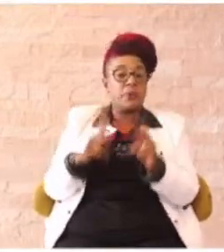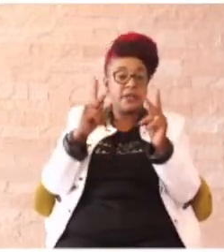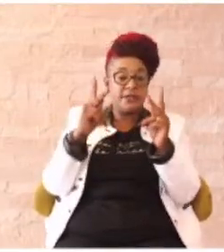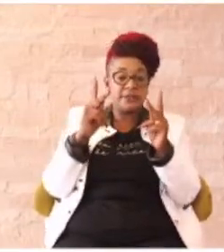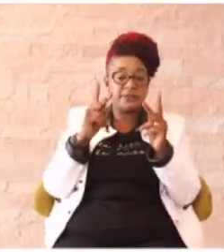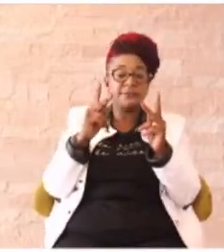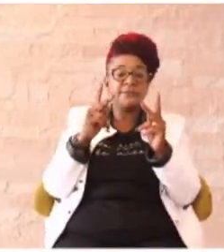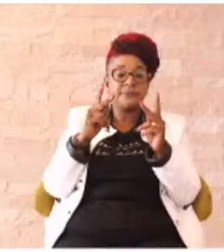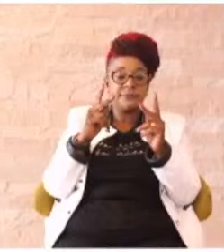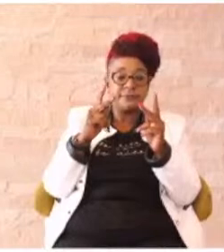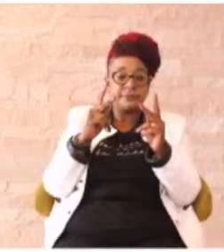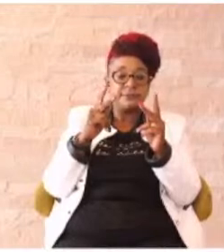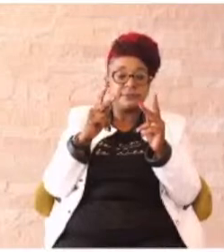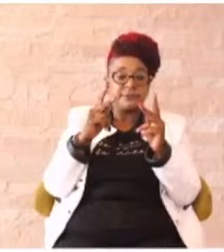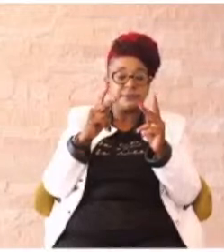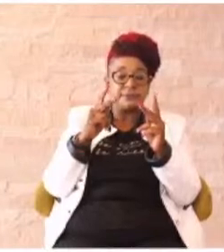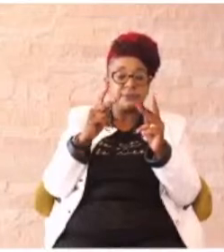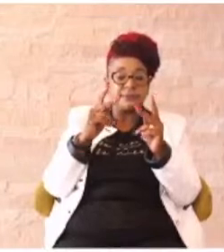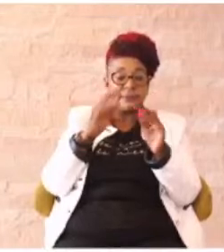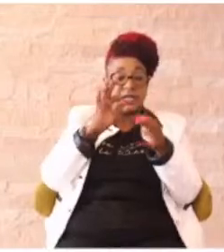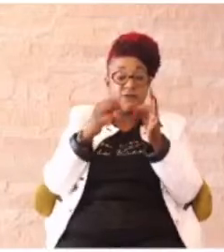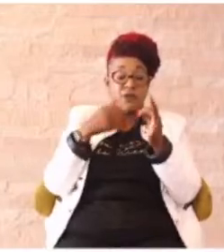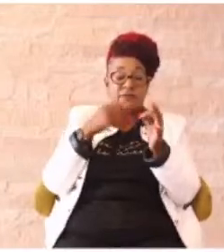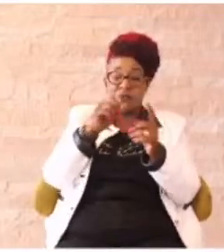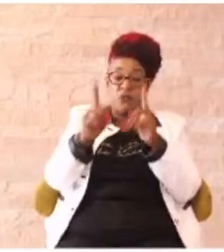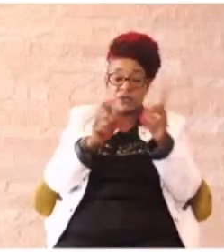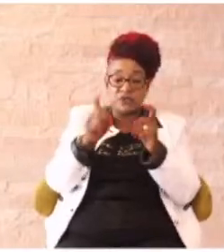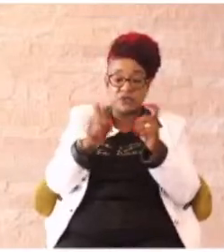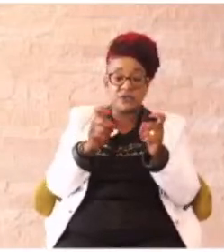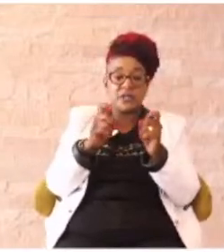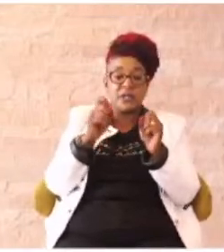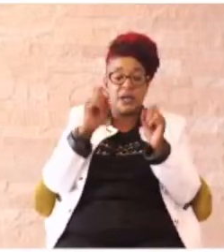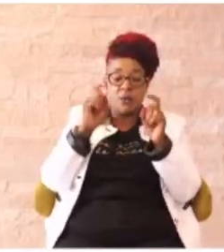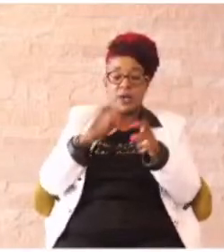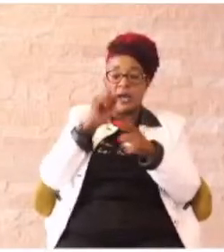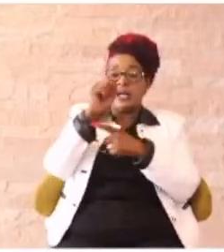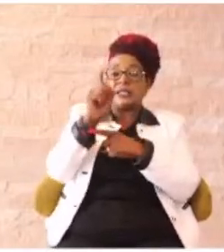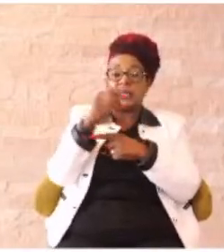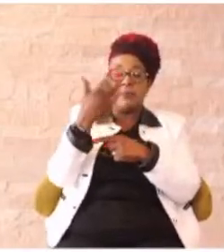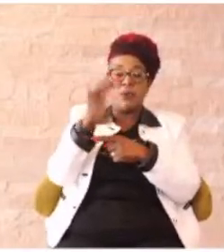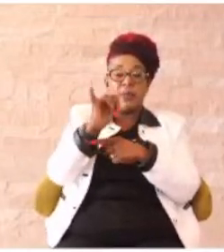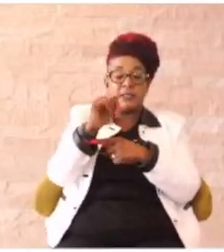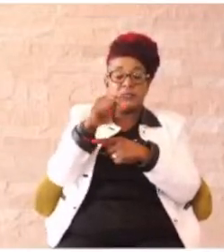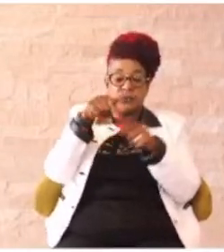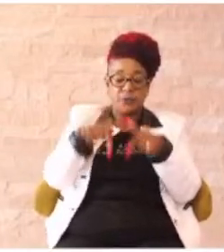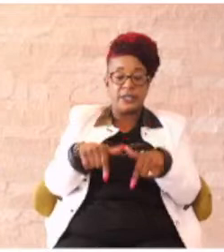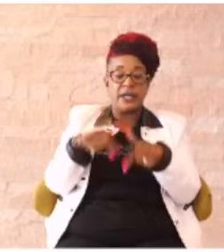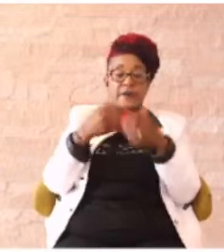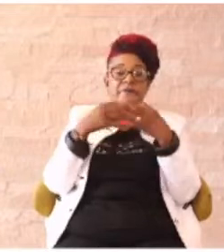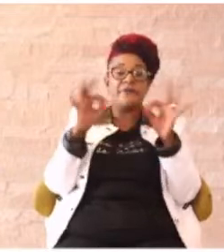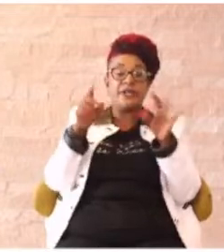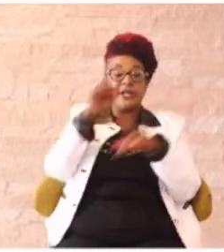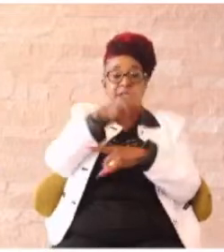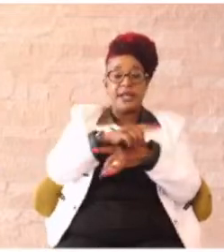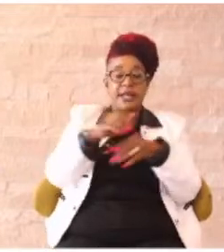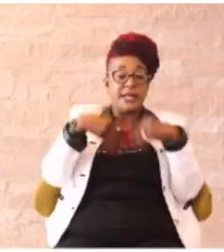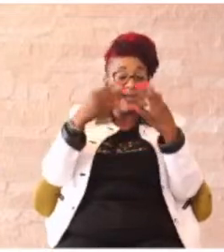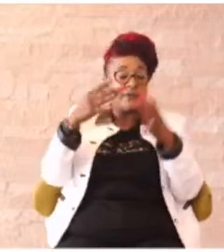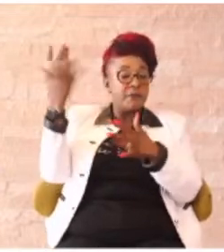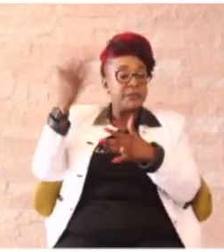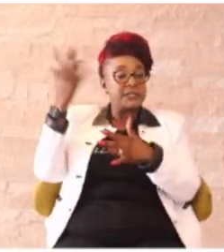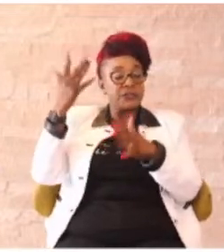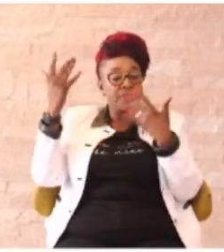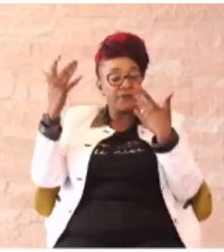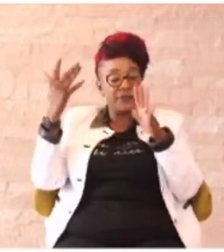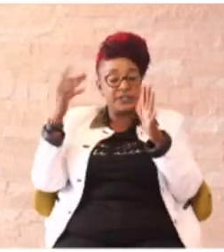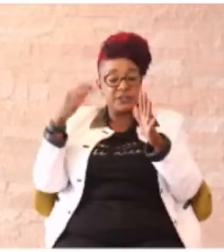That's also okay. If we have questions, or if I have questions, I will ask you about it. So today's just like a free day. Just give your presentation. If you have